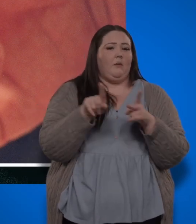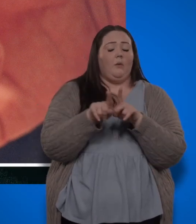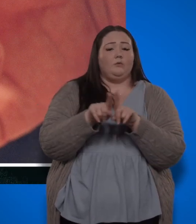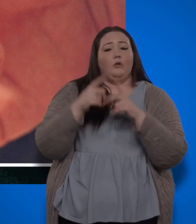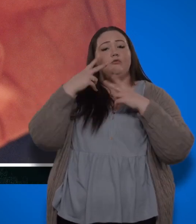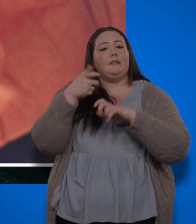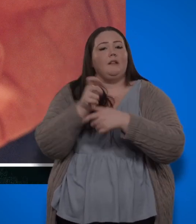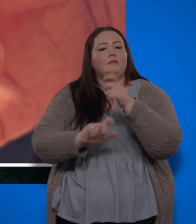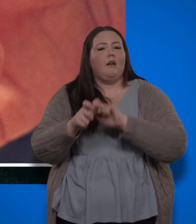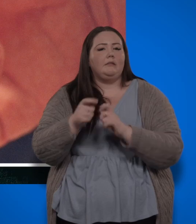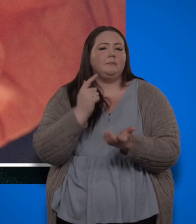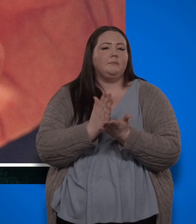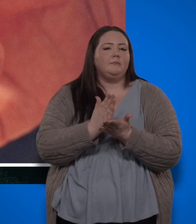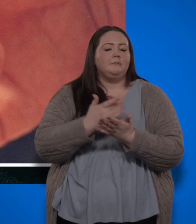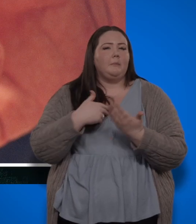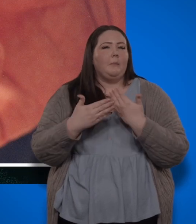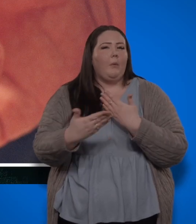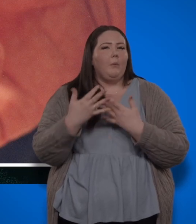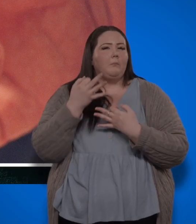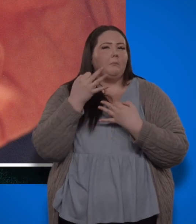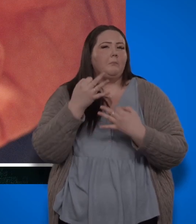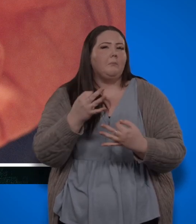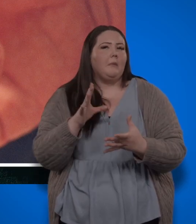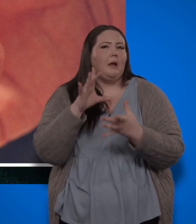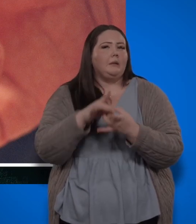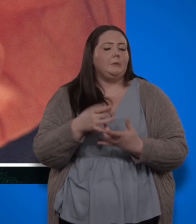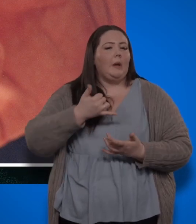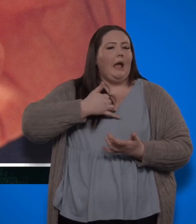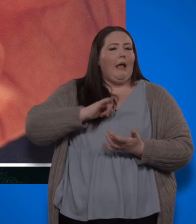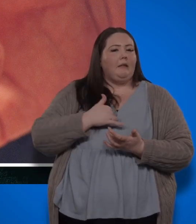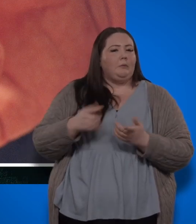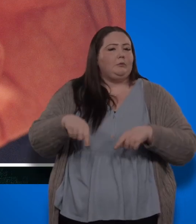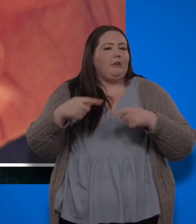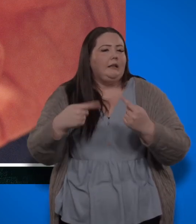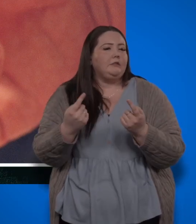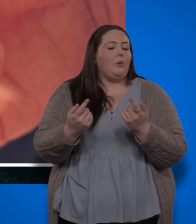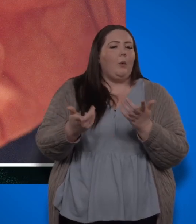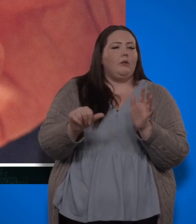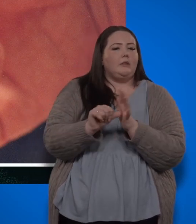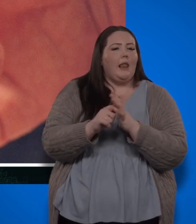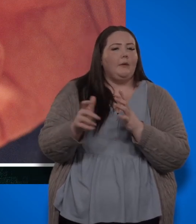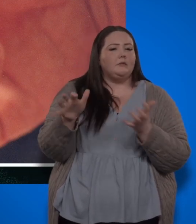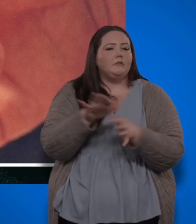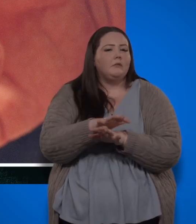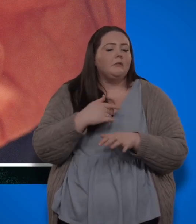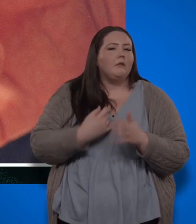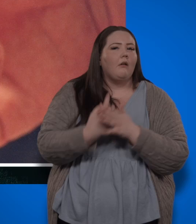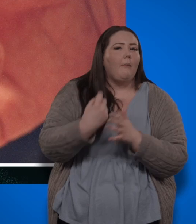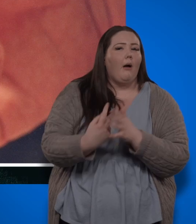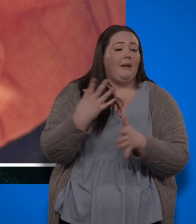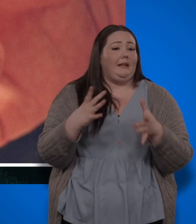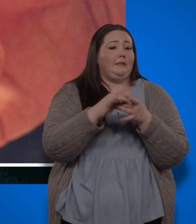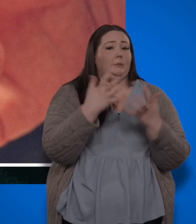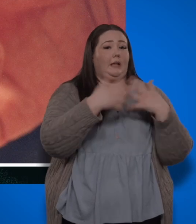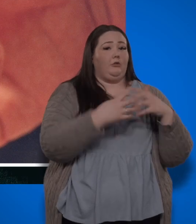became increasingly interested in the ethical challenges and dilemmas which happen as technology